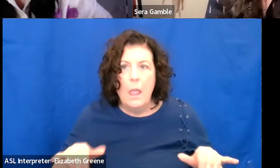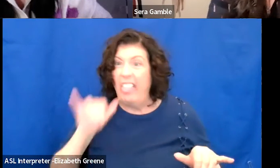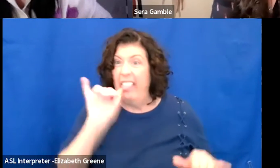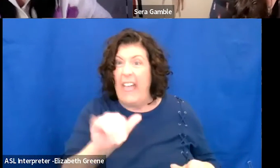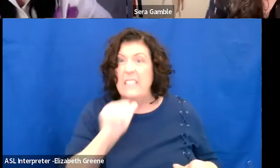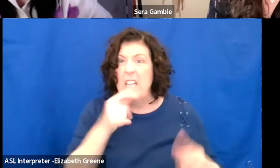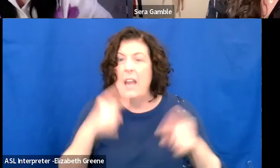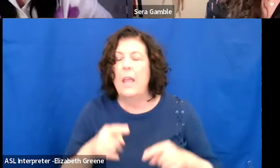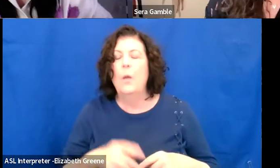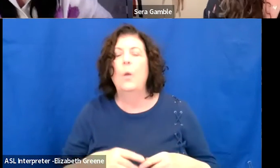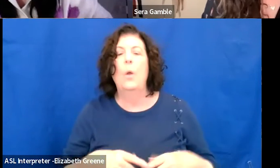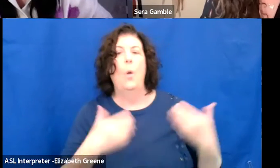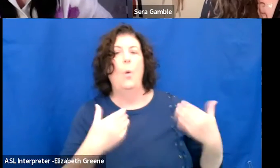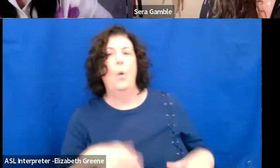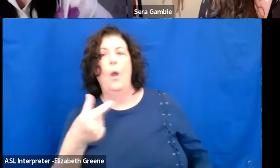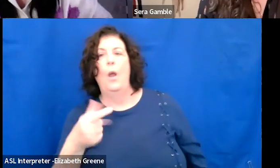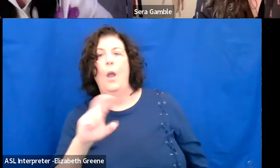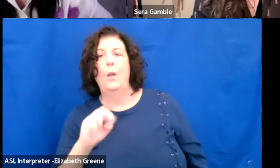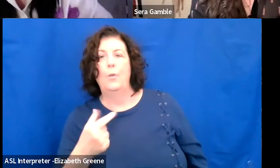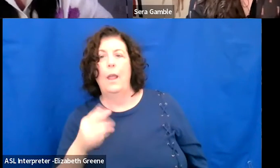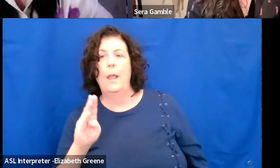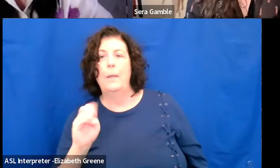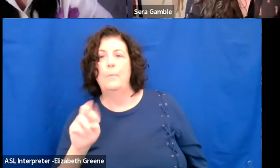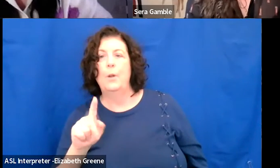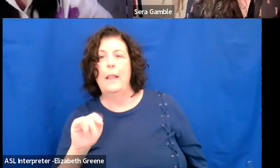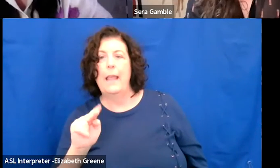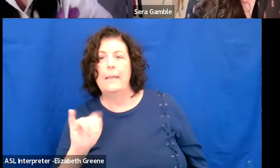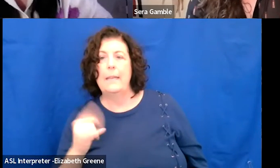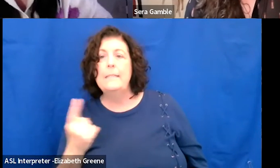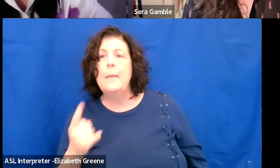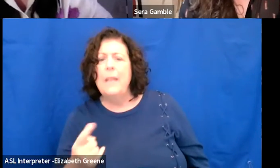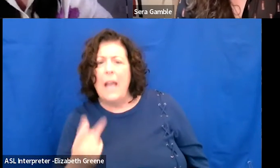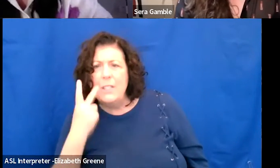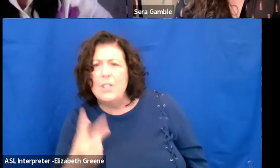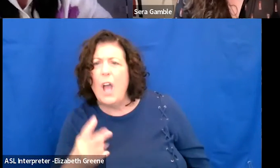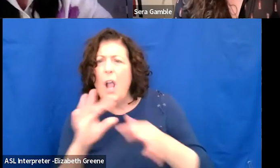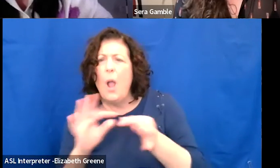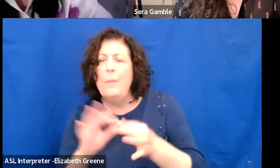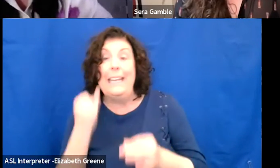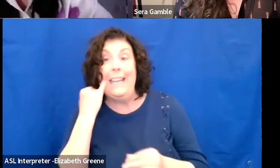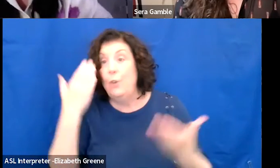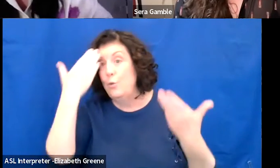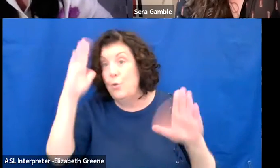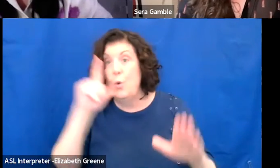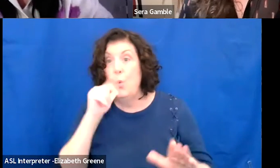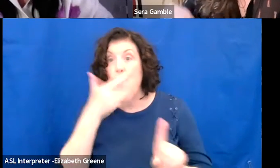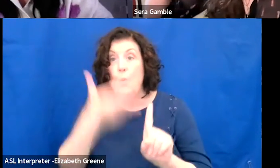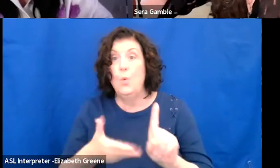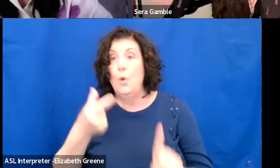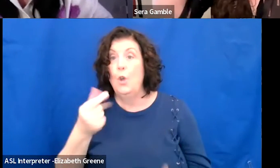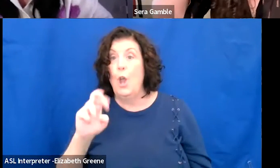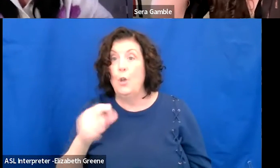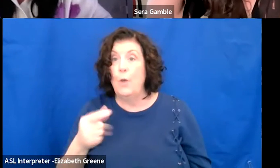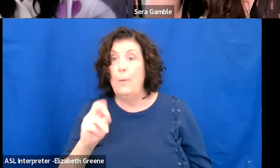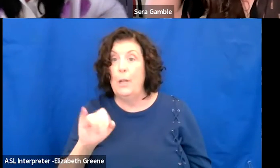Wow. Greg Berlanti, for those that I saw somebody come up and Greg Berlanti, who's done, if you don't know Greg Berlanti, you should look up everything. He